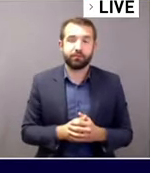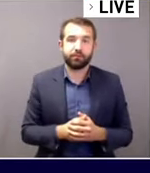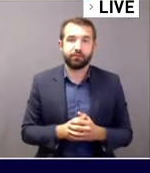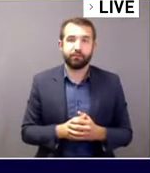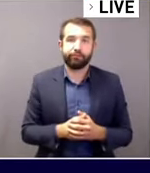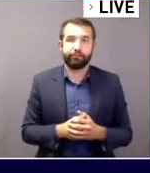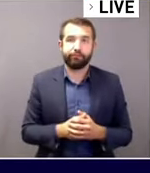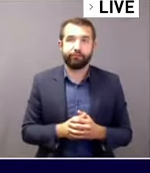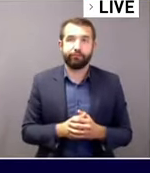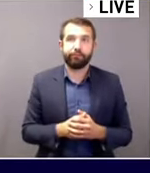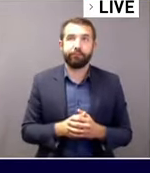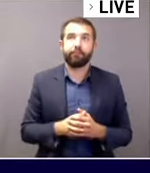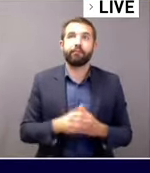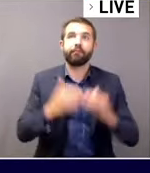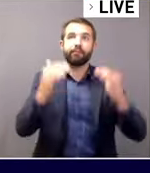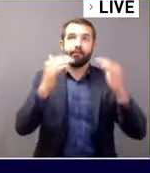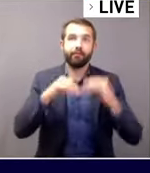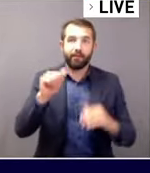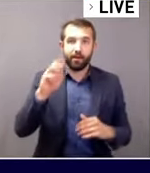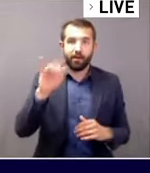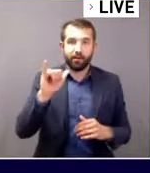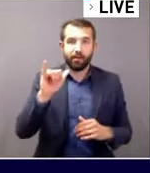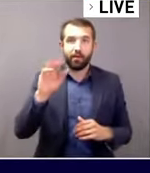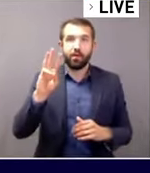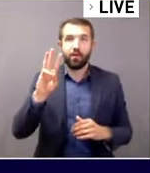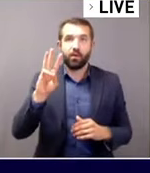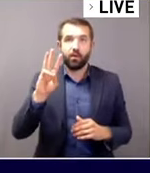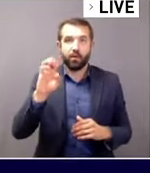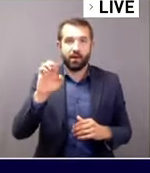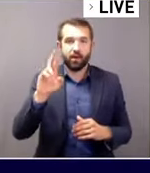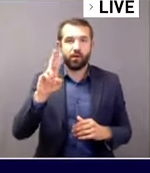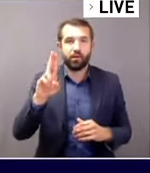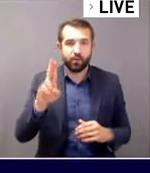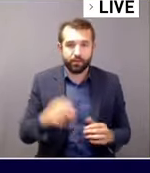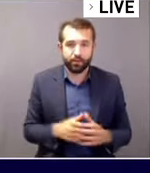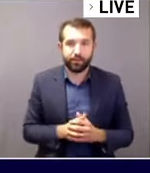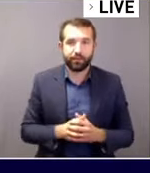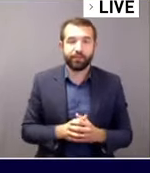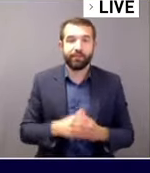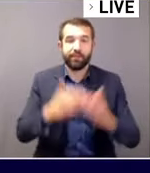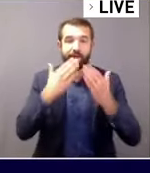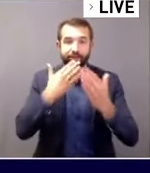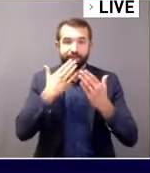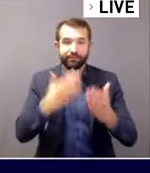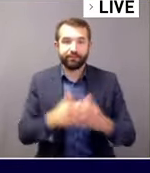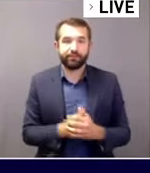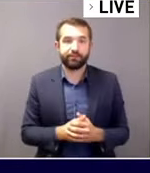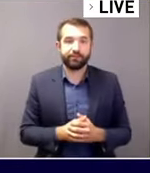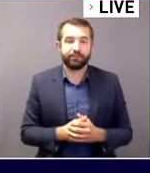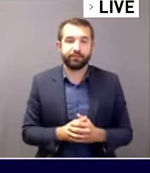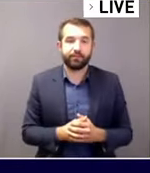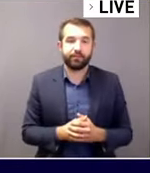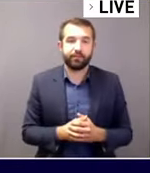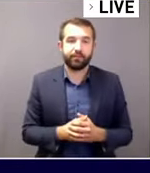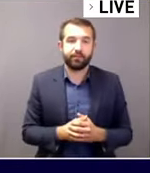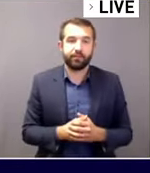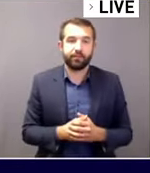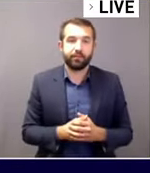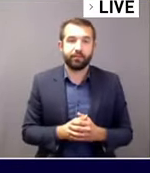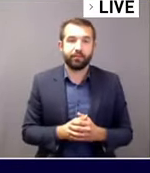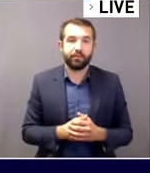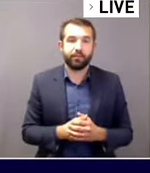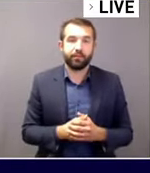All right, I'll turn next to Amy Brown at WERU and come back to Charlie. Thank you, Dr. Shah. Following up on the enforcement